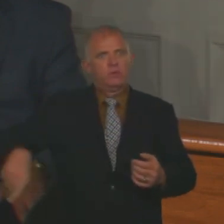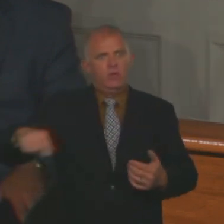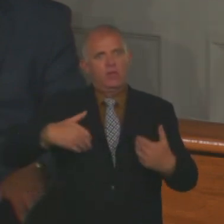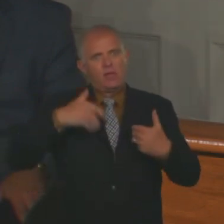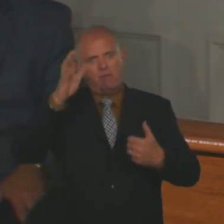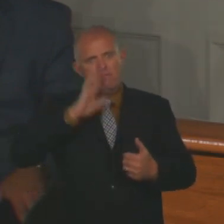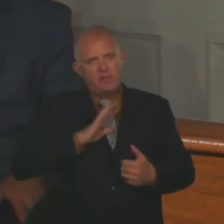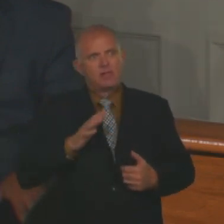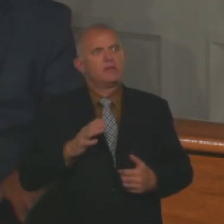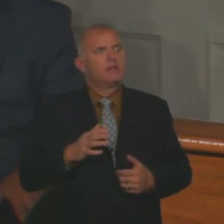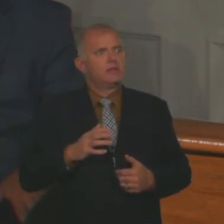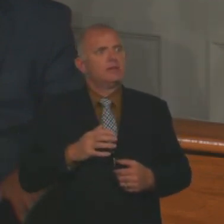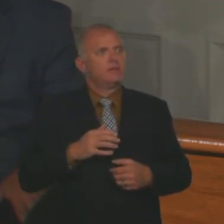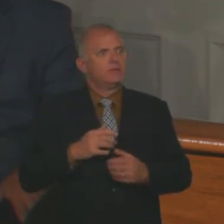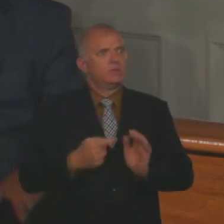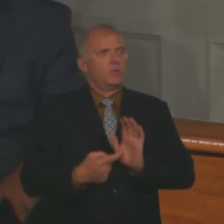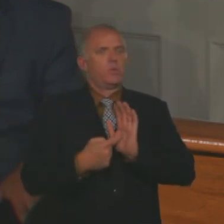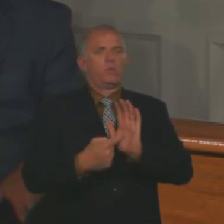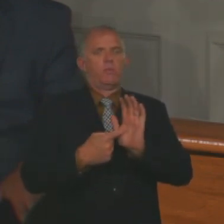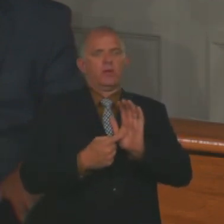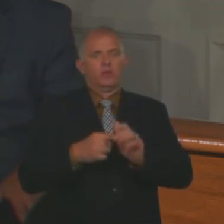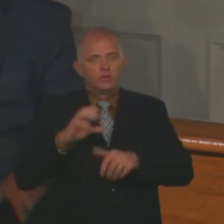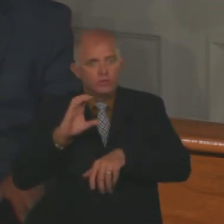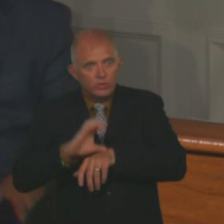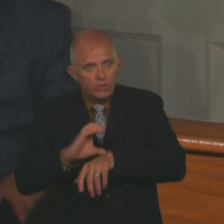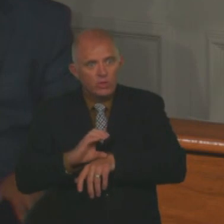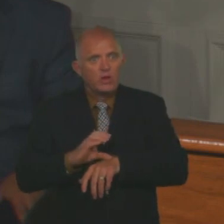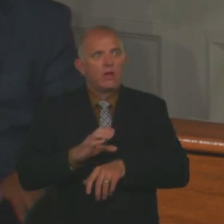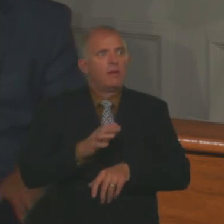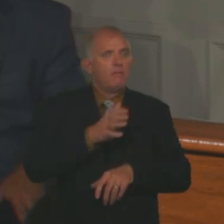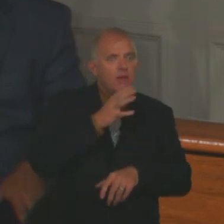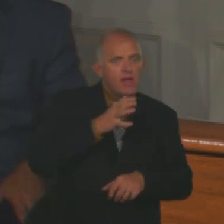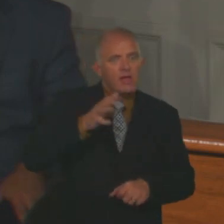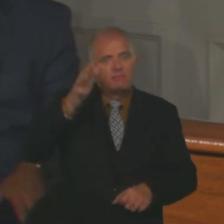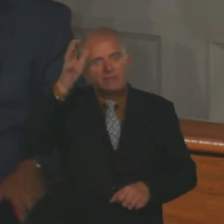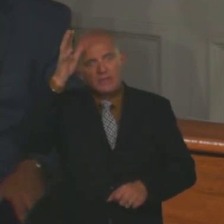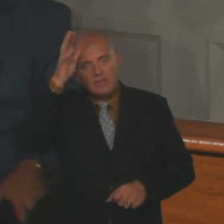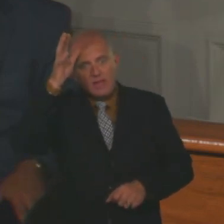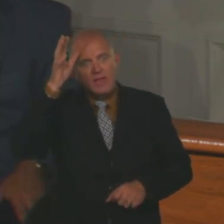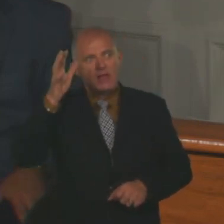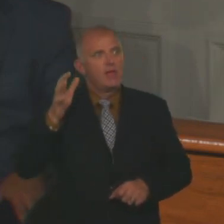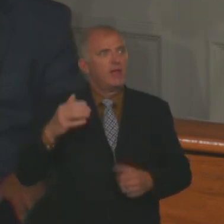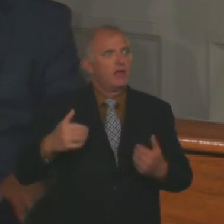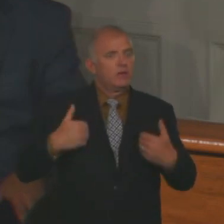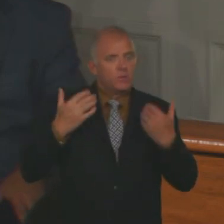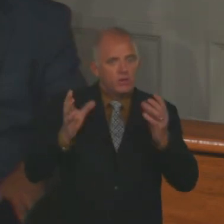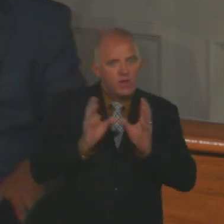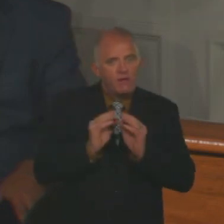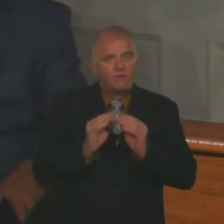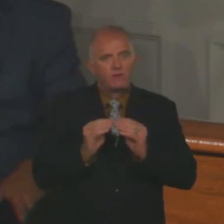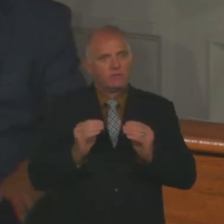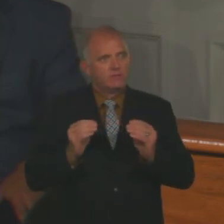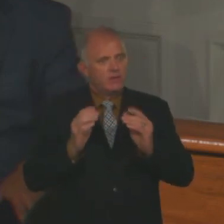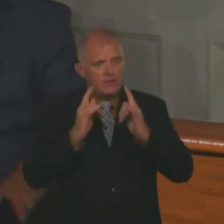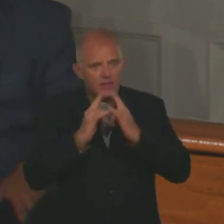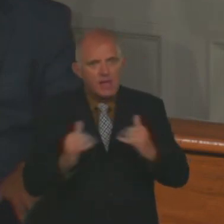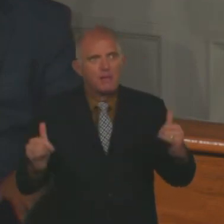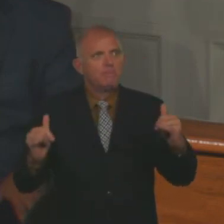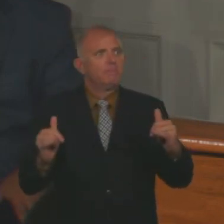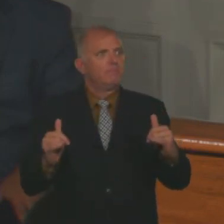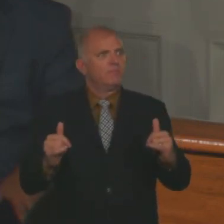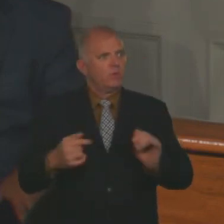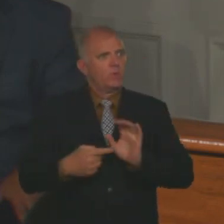represent somebody, some church, some mama, some daddy, some youth conference, some camp, some Christian